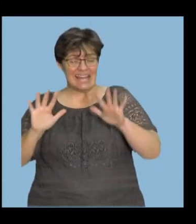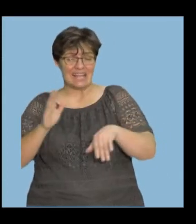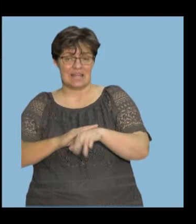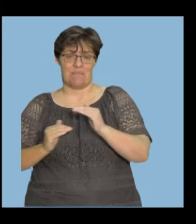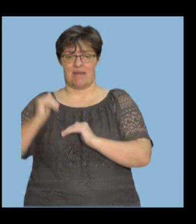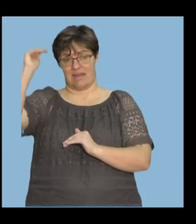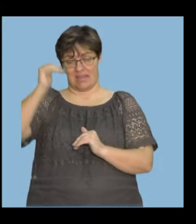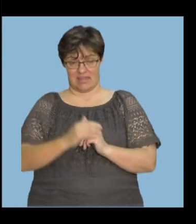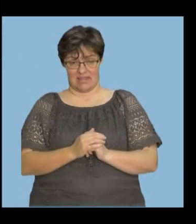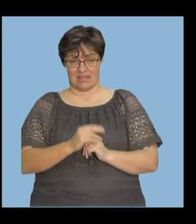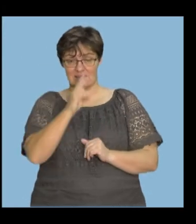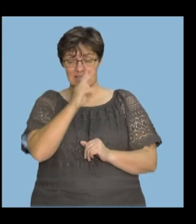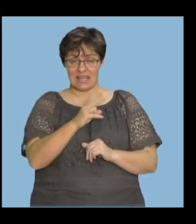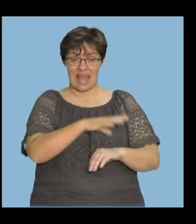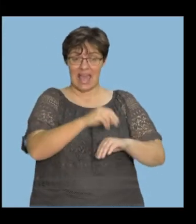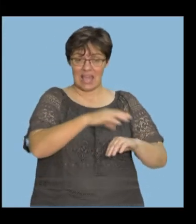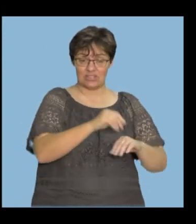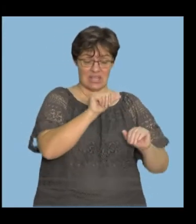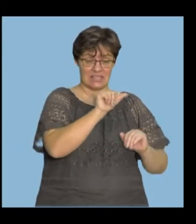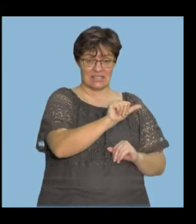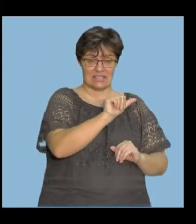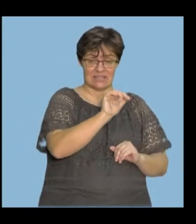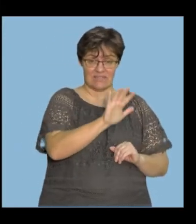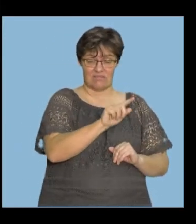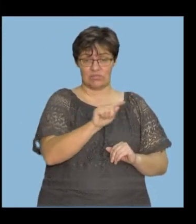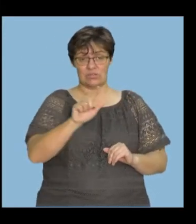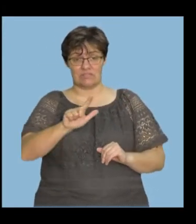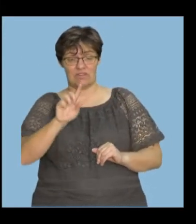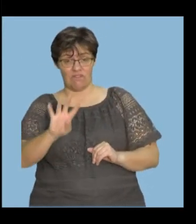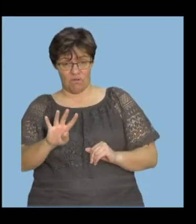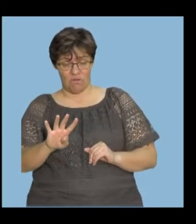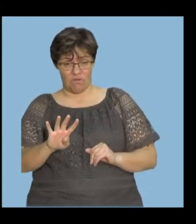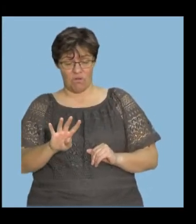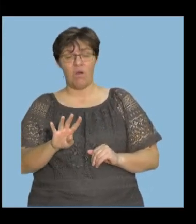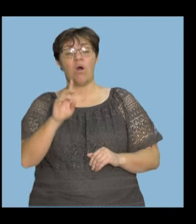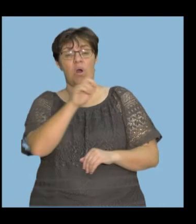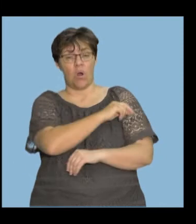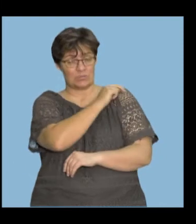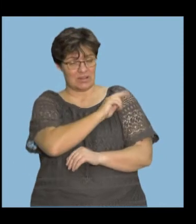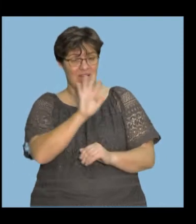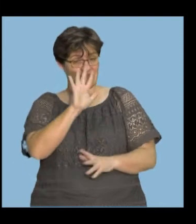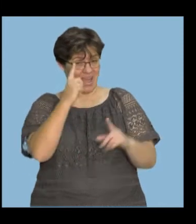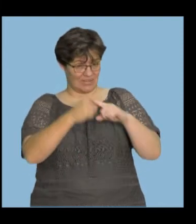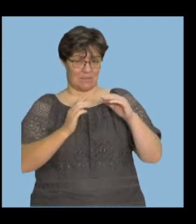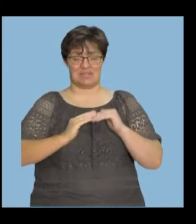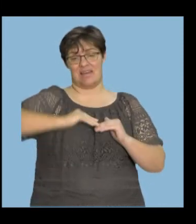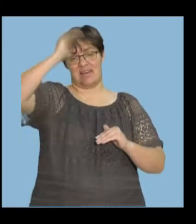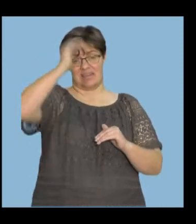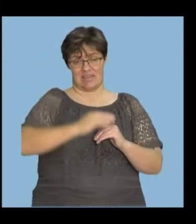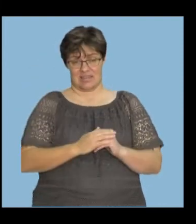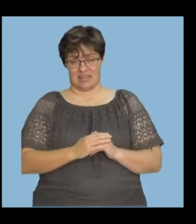see that between the age of 65 to 74, hospitalization is 5 times higher and